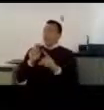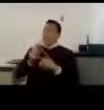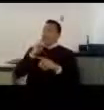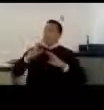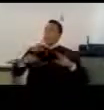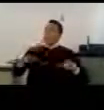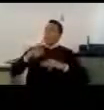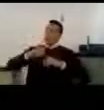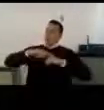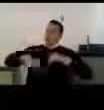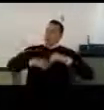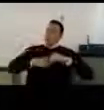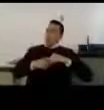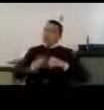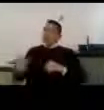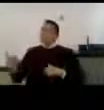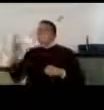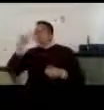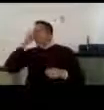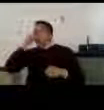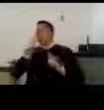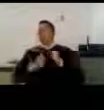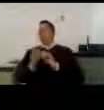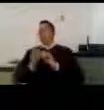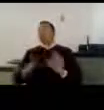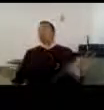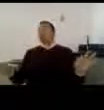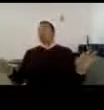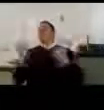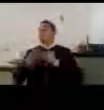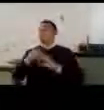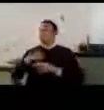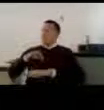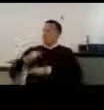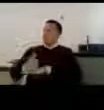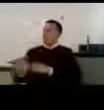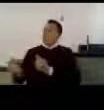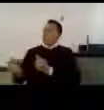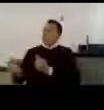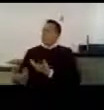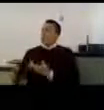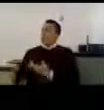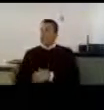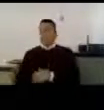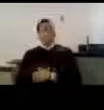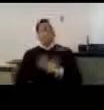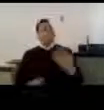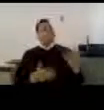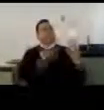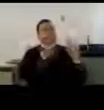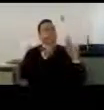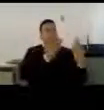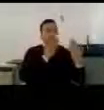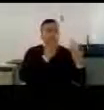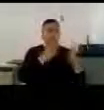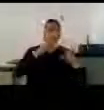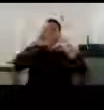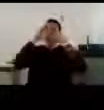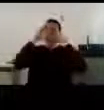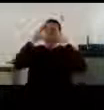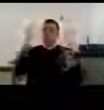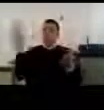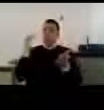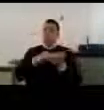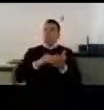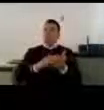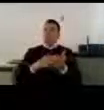disabilities worldwide, what do you think is the most important action that we need to implement? Well, thank you. Hi